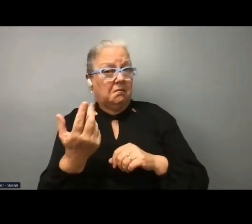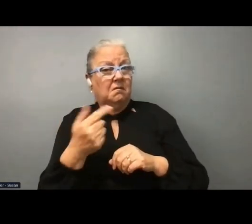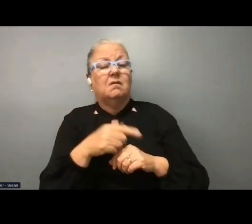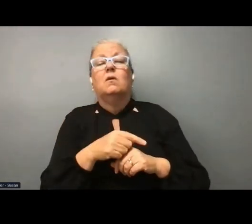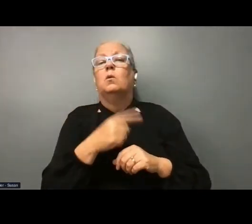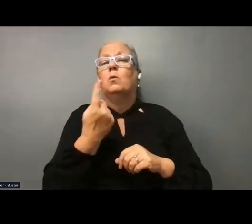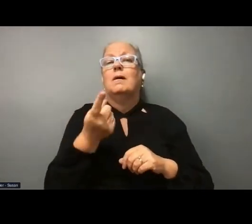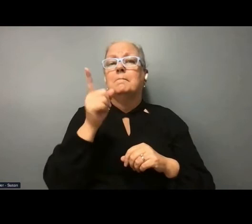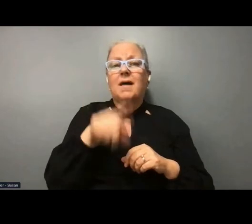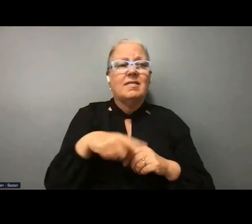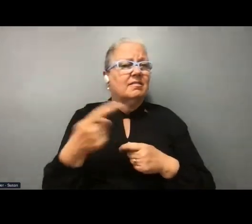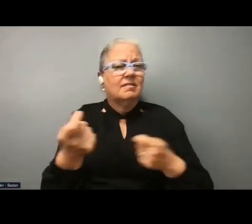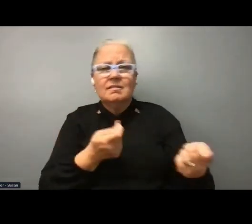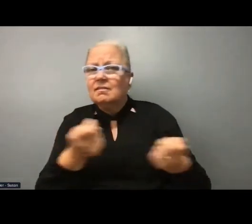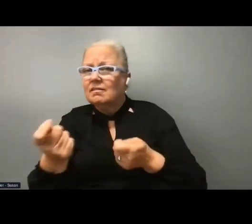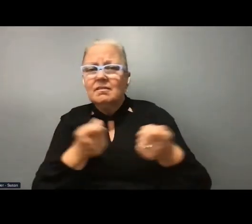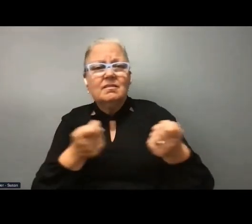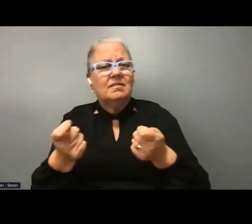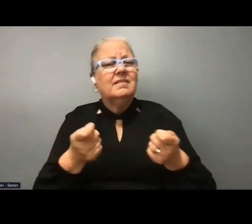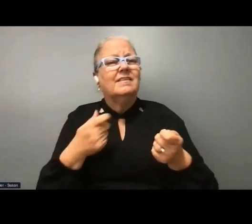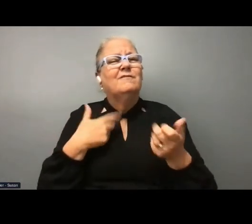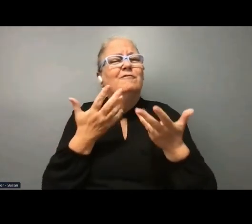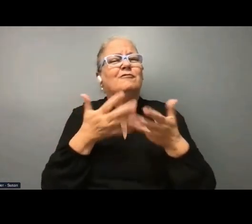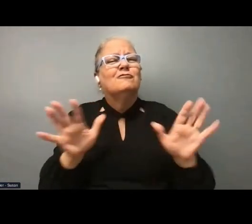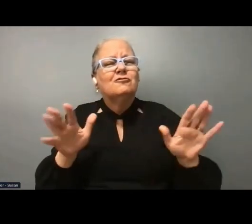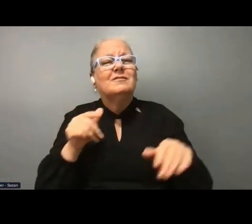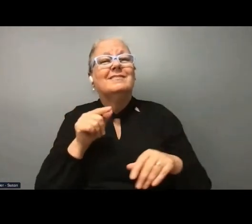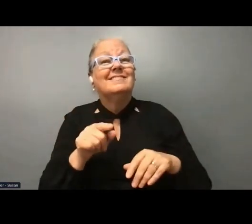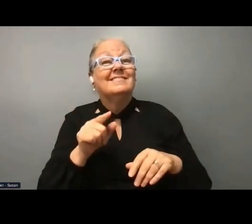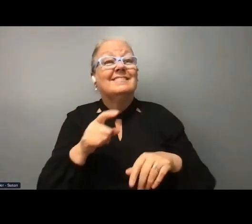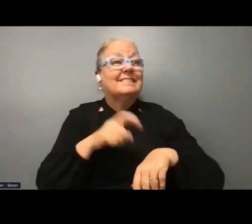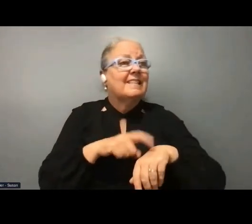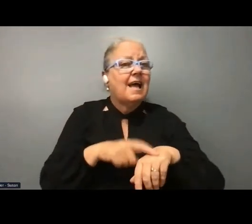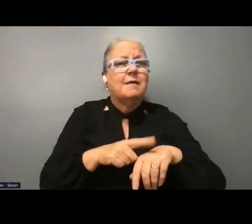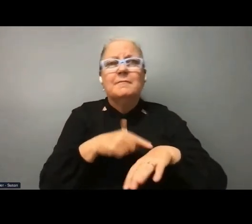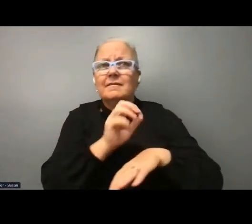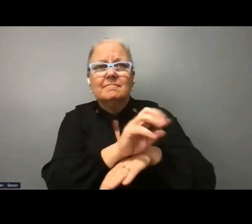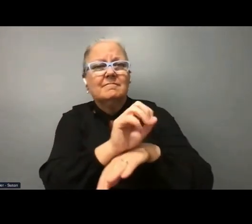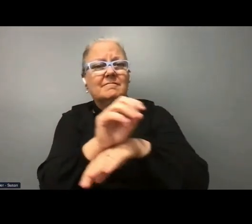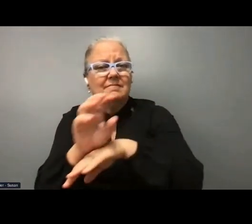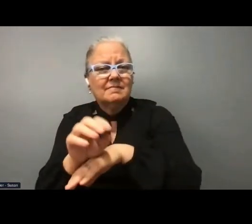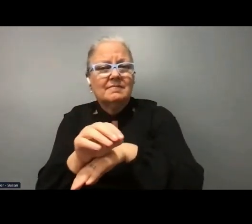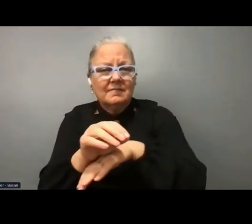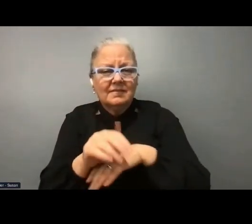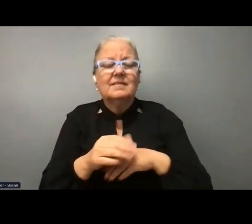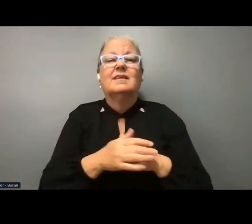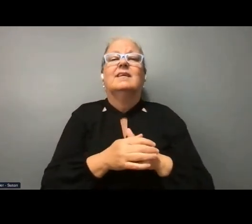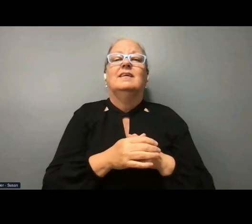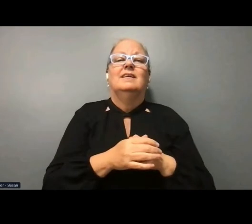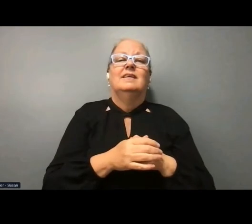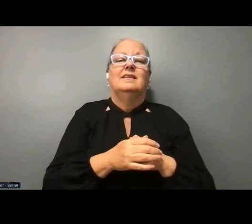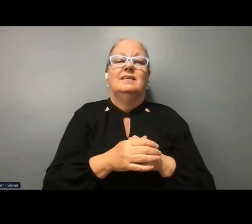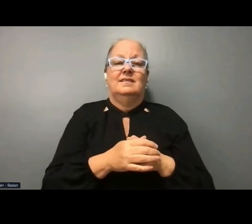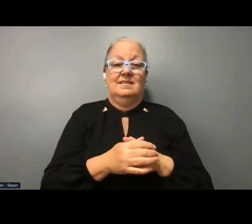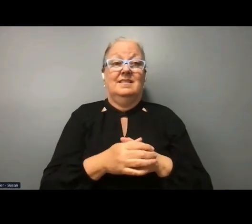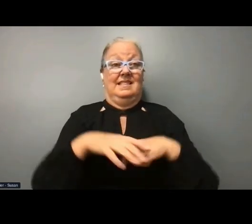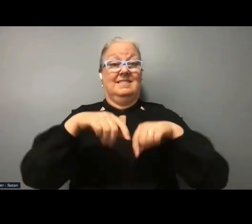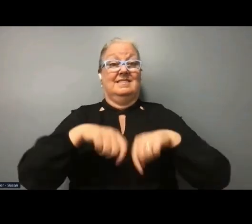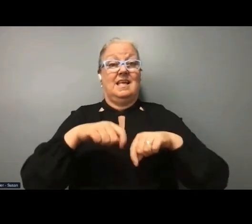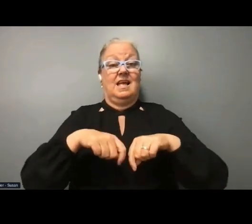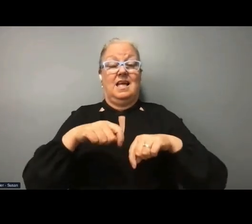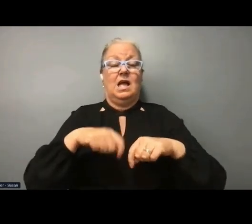or after the sessions that have been given by the facilitator, there have been a